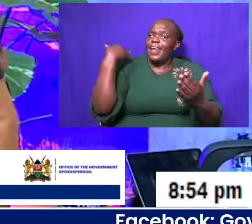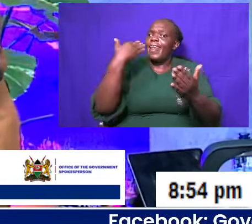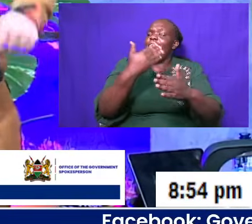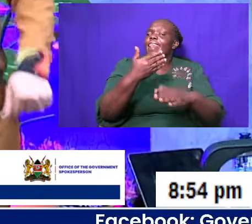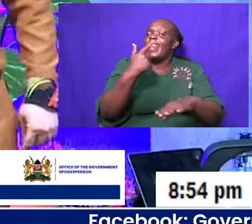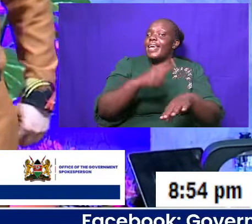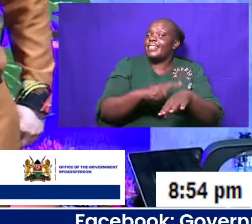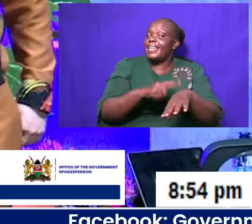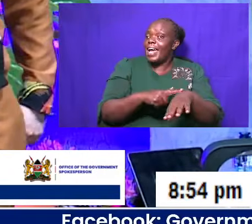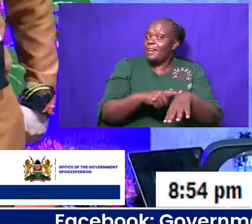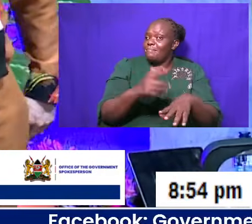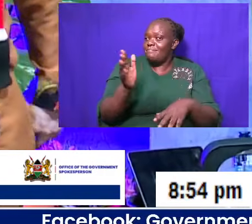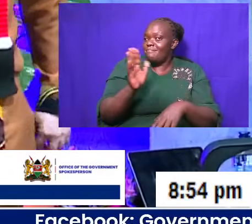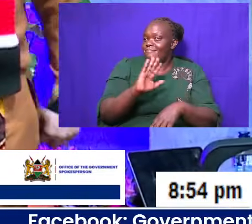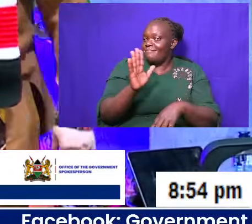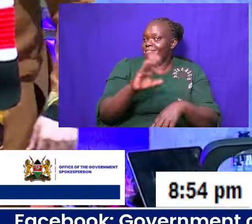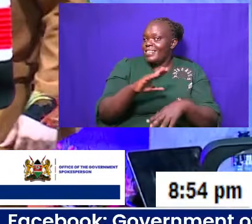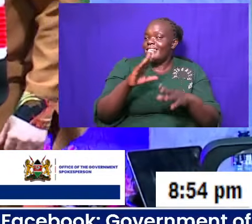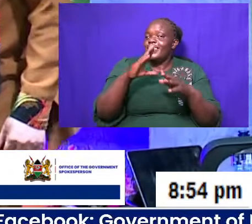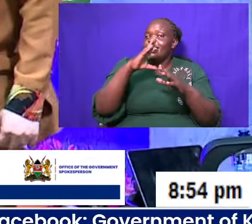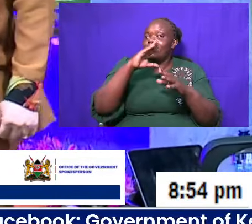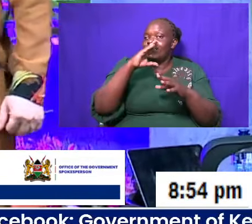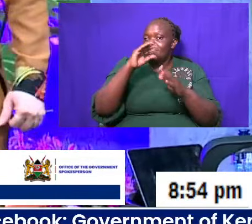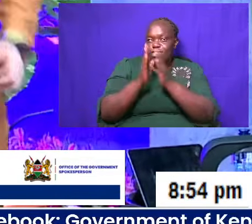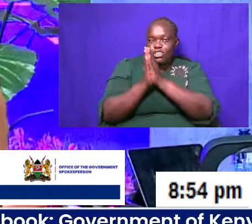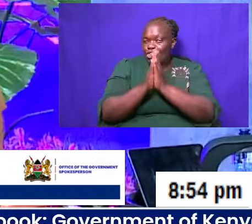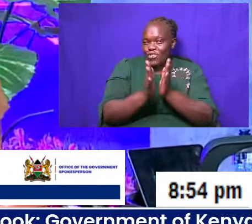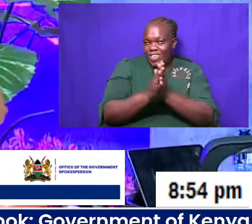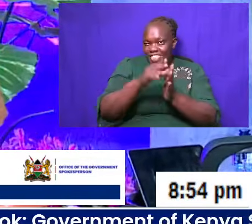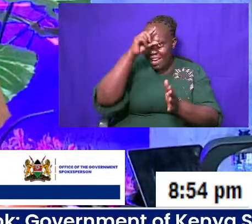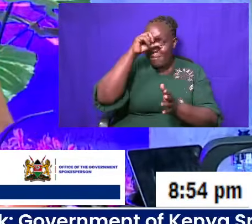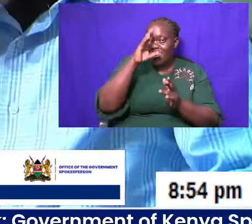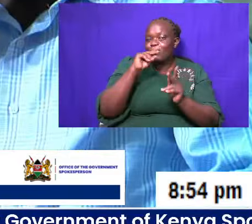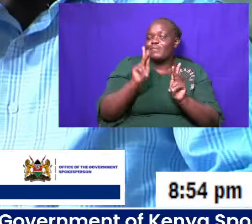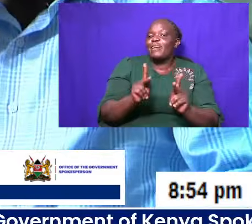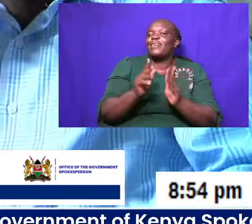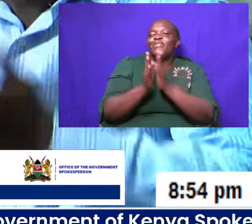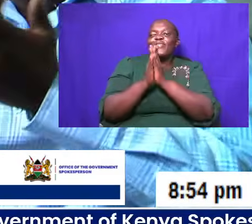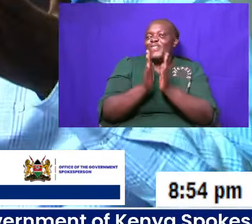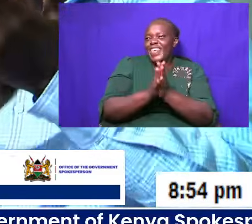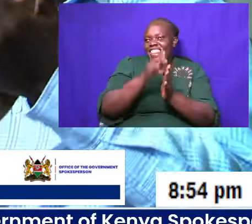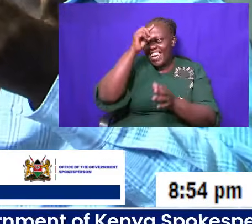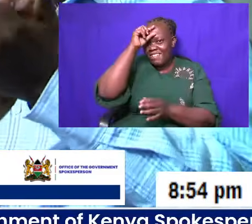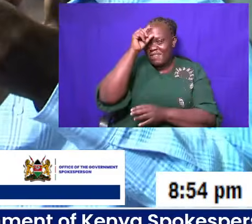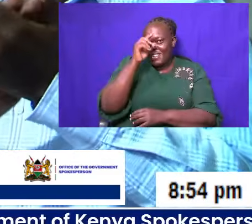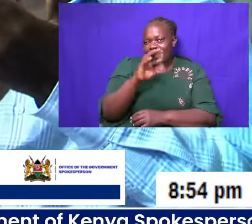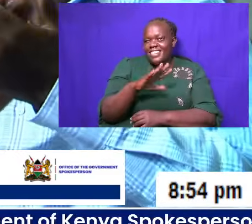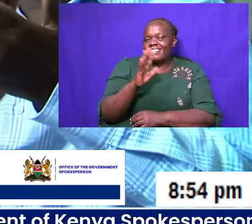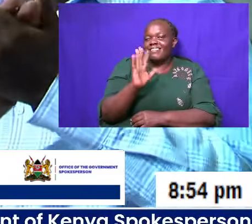keep it here ili tuseme na Spox. Bonga na Gava. Makofi kabisa hapo.